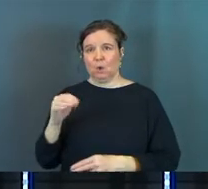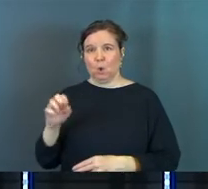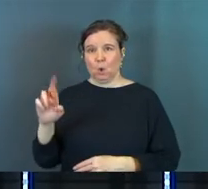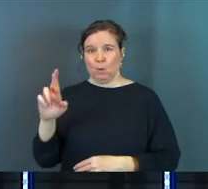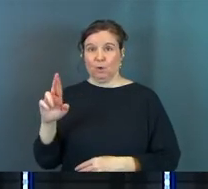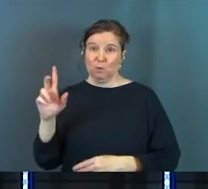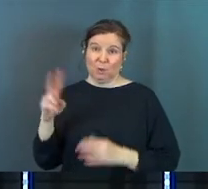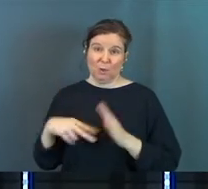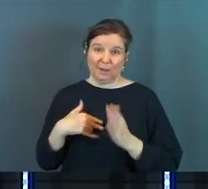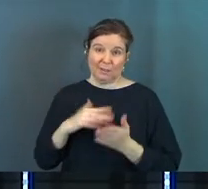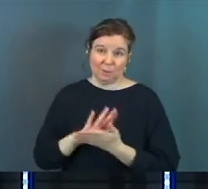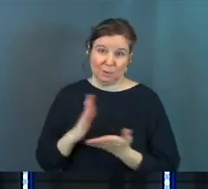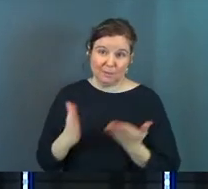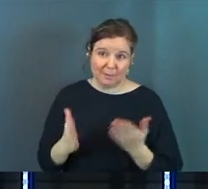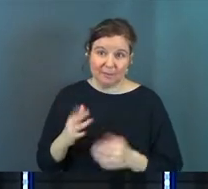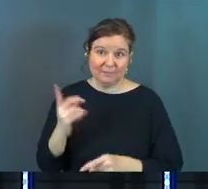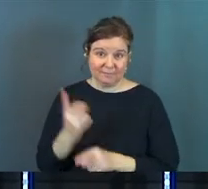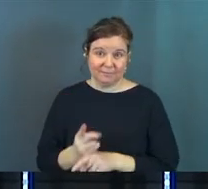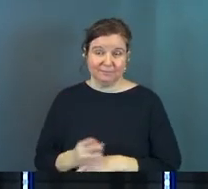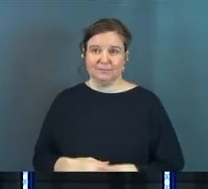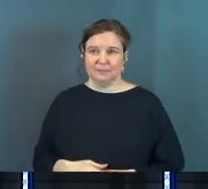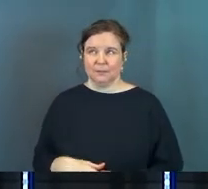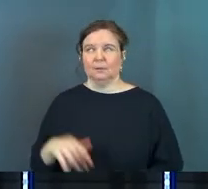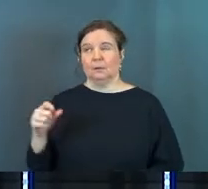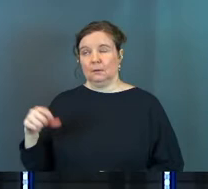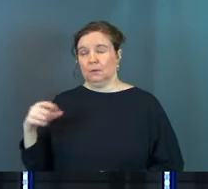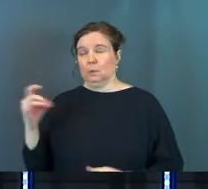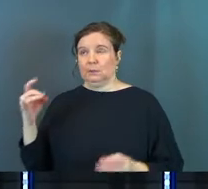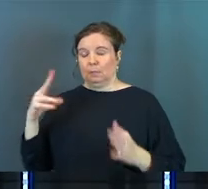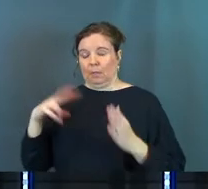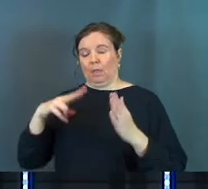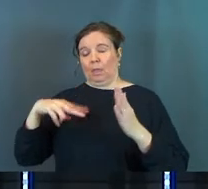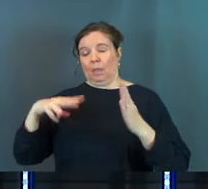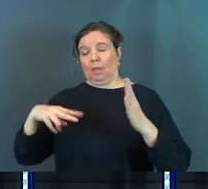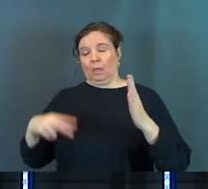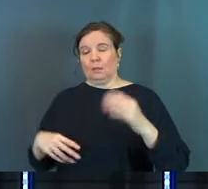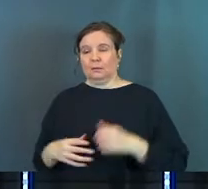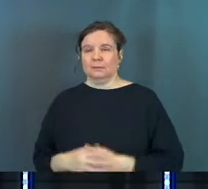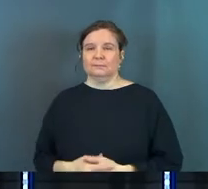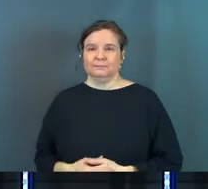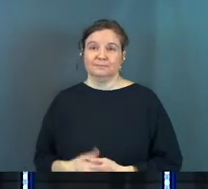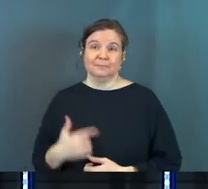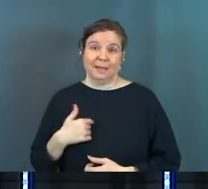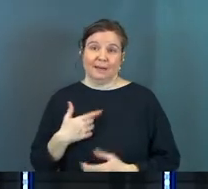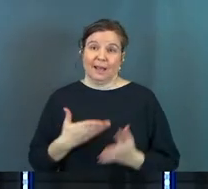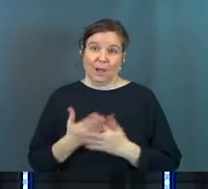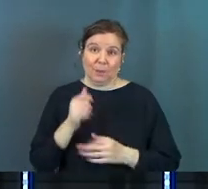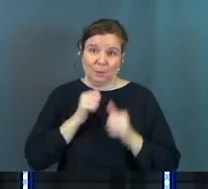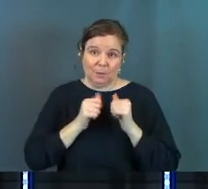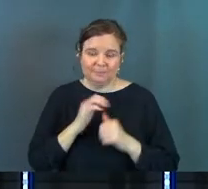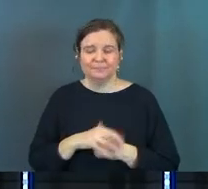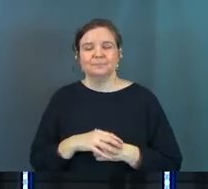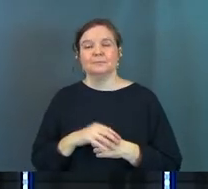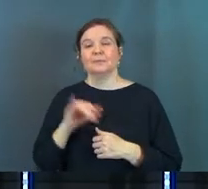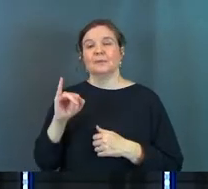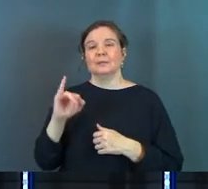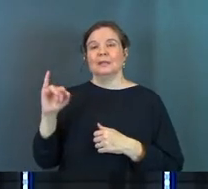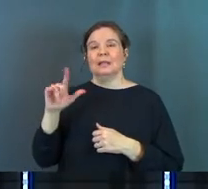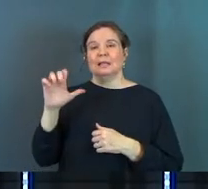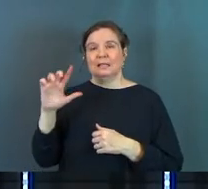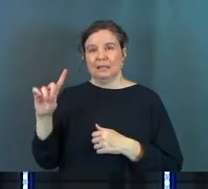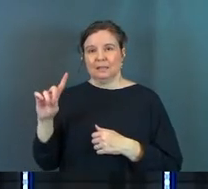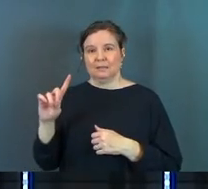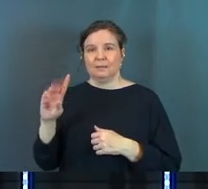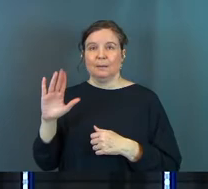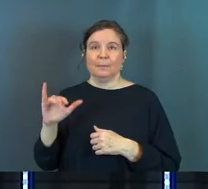this one in school as well, right? Some of you are like, yeah, it was terrible, right? But I got through it. So the Iliad by